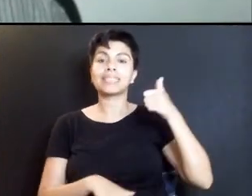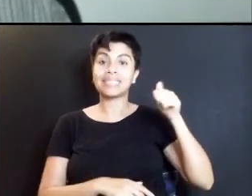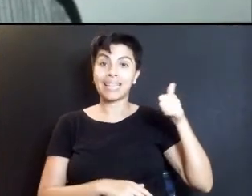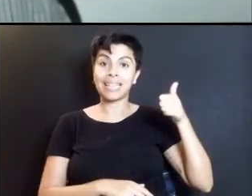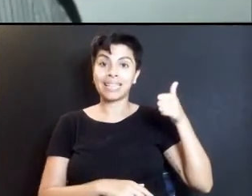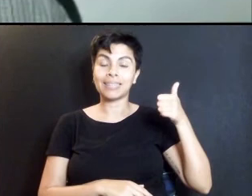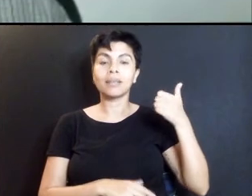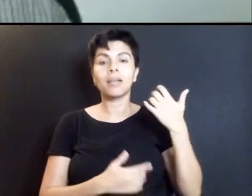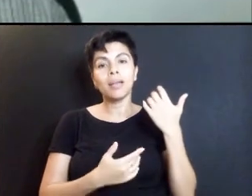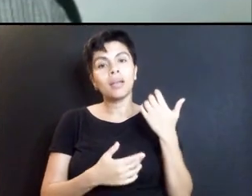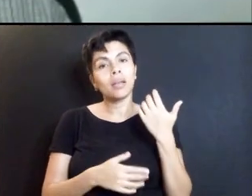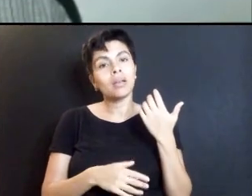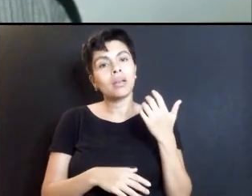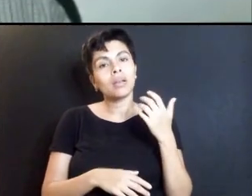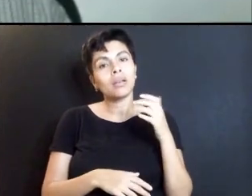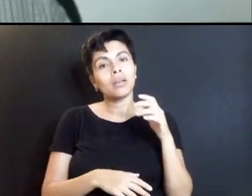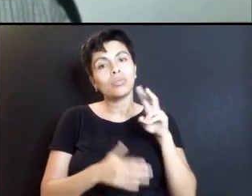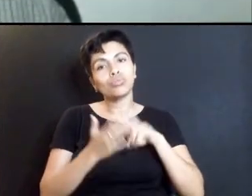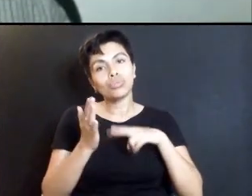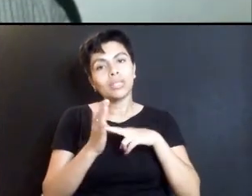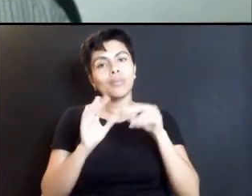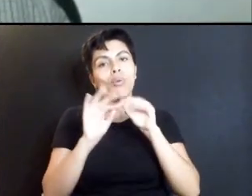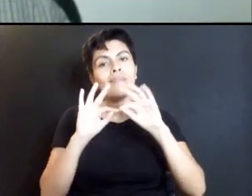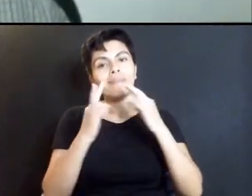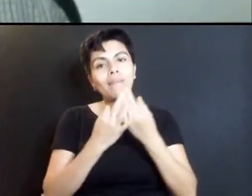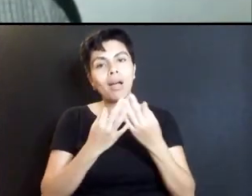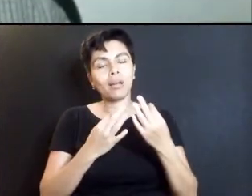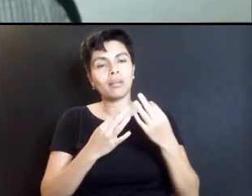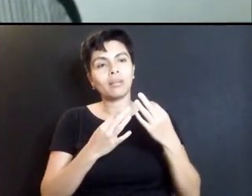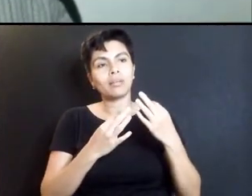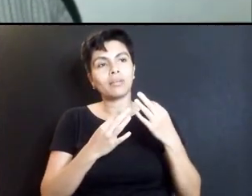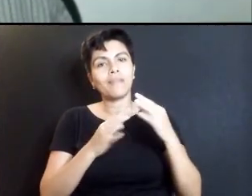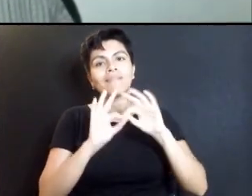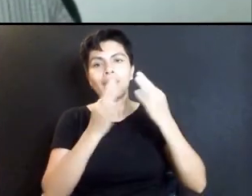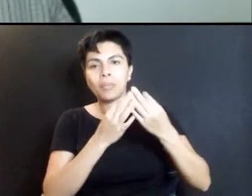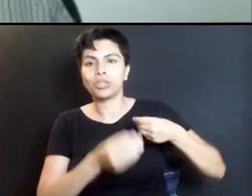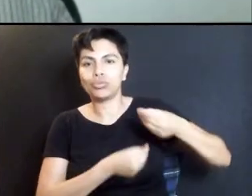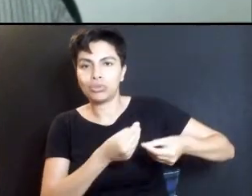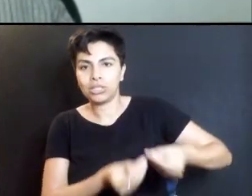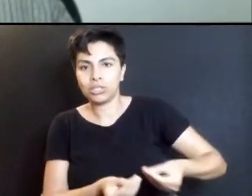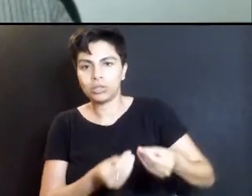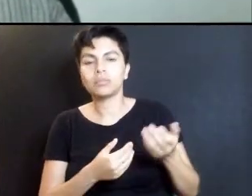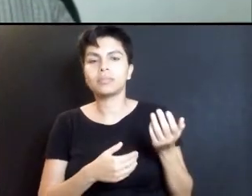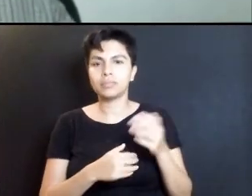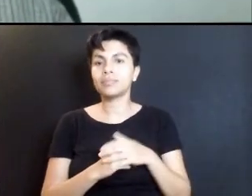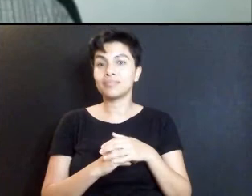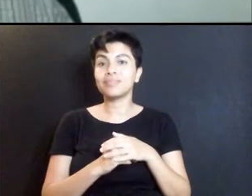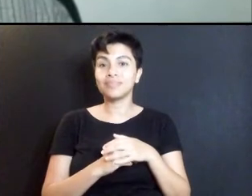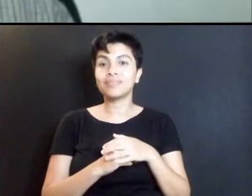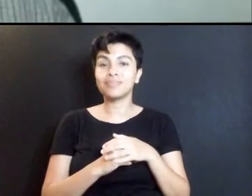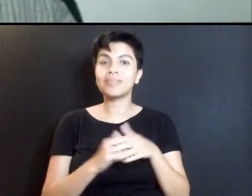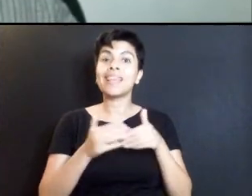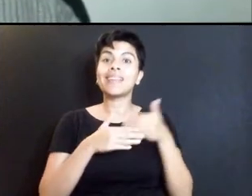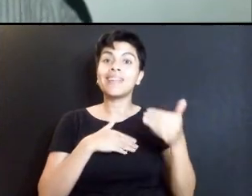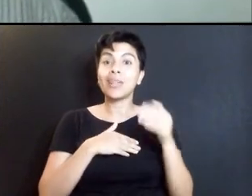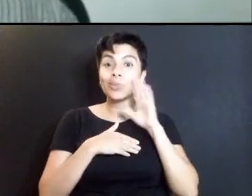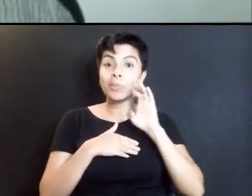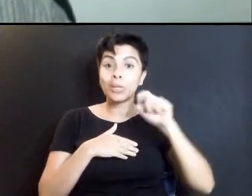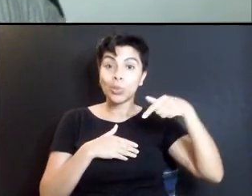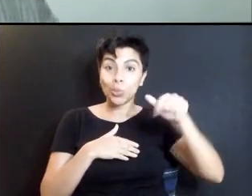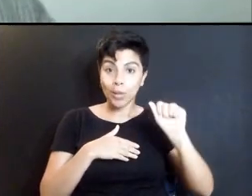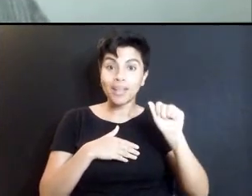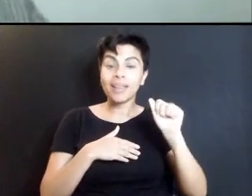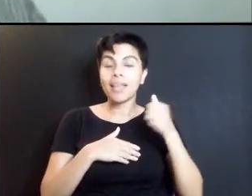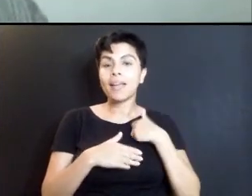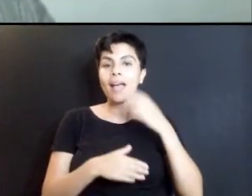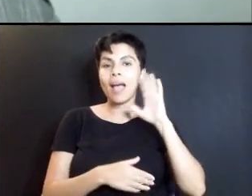10, make reading a family tradition. Now we're going to go into Q&A, and I